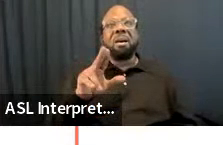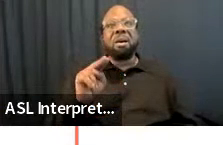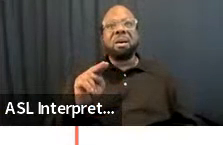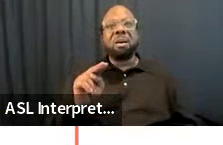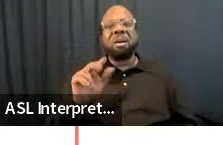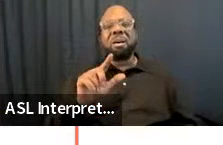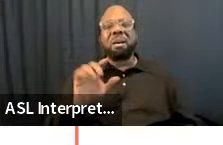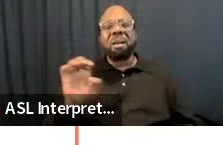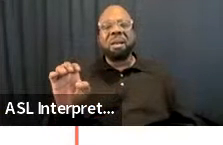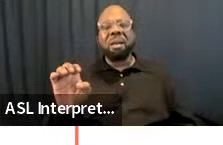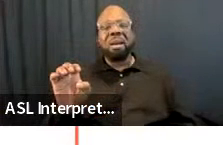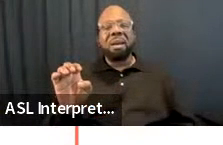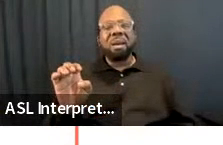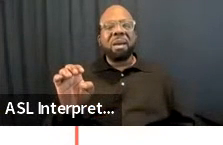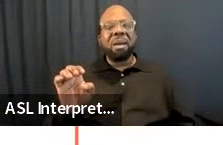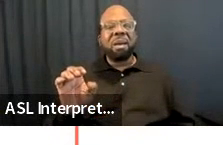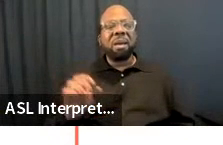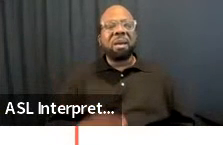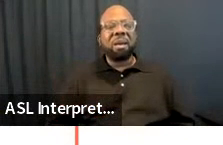Yun, you'll be promoted shortly.